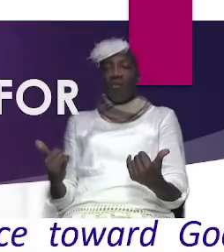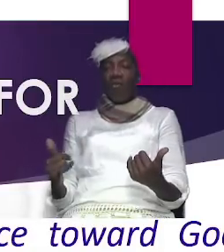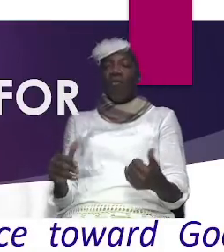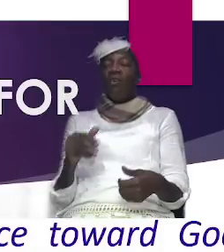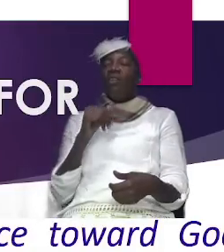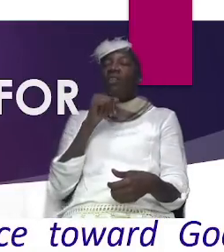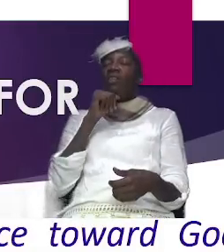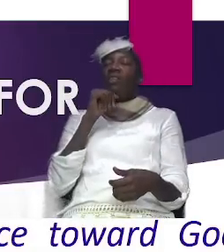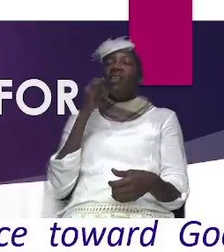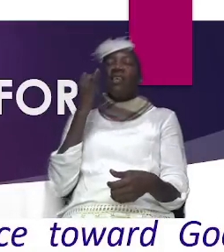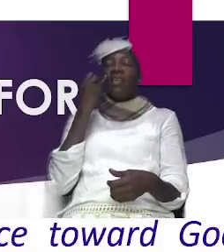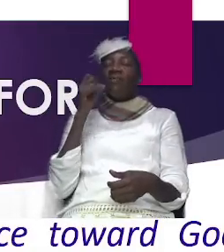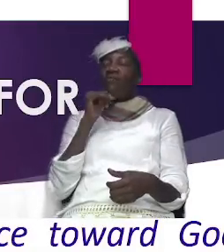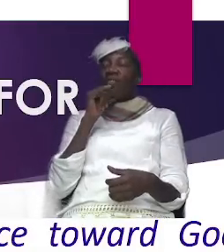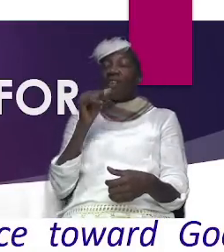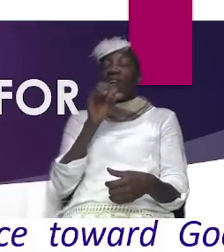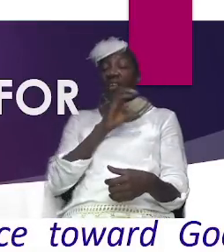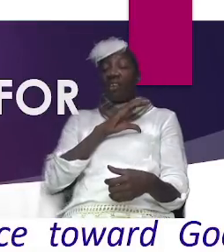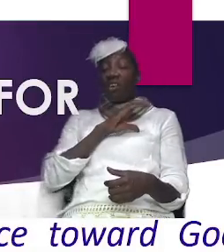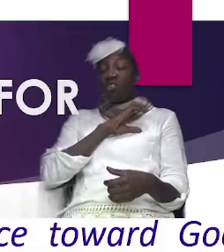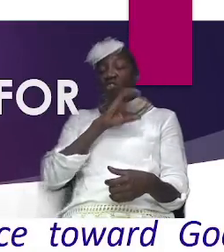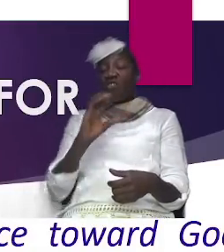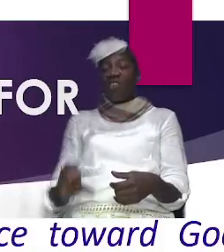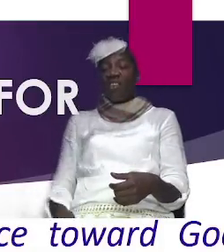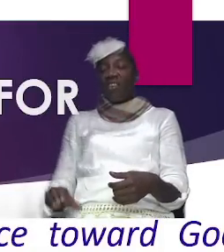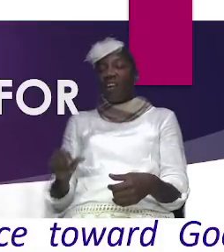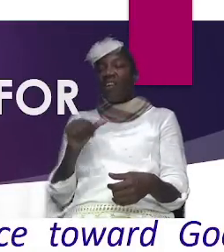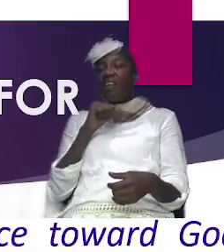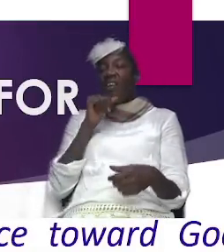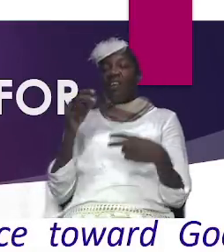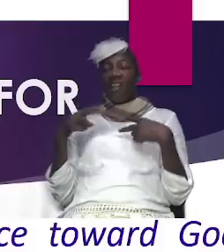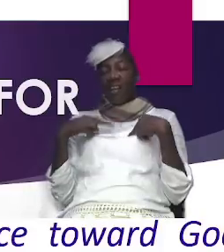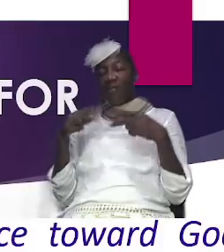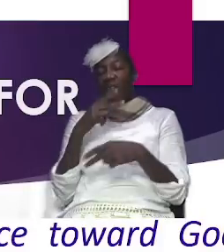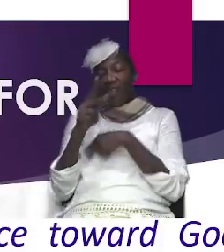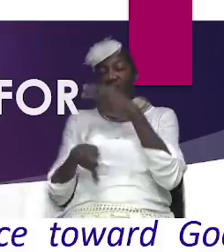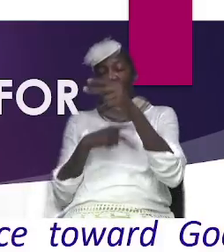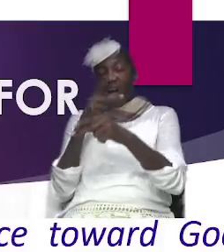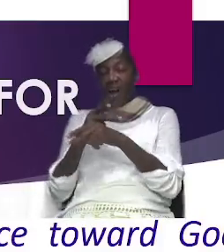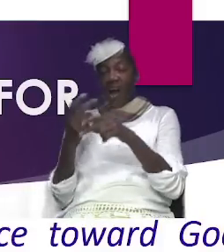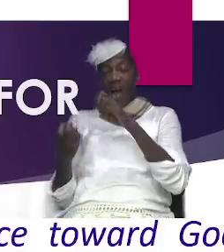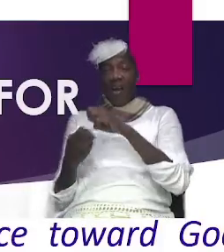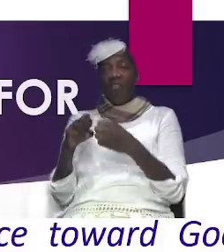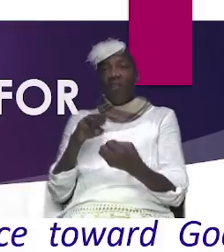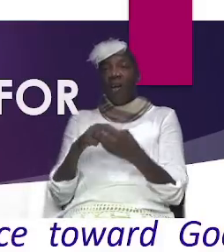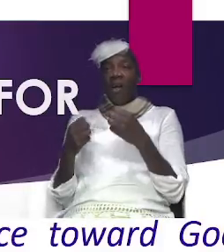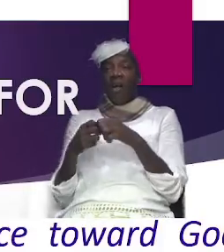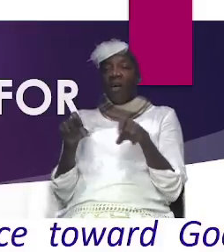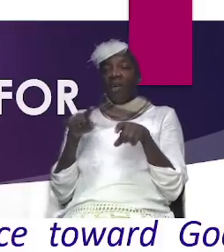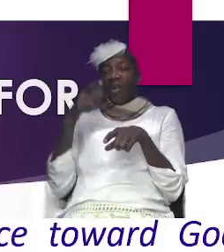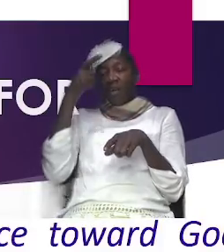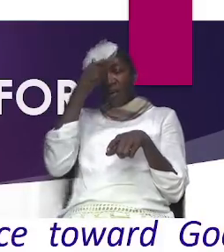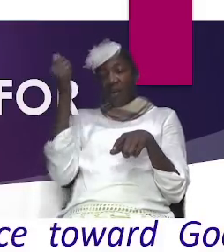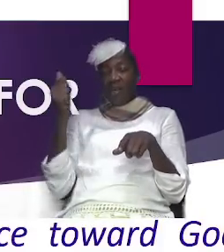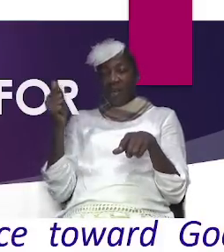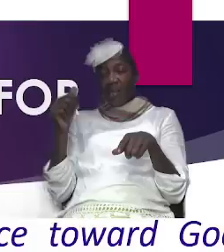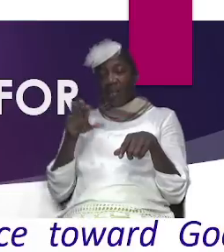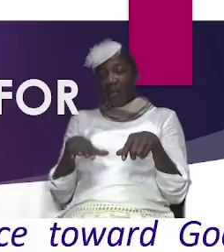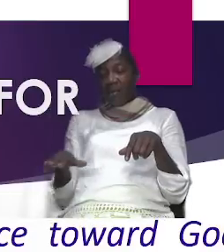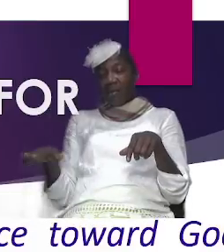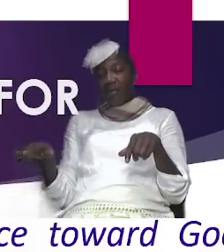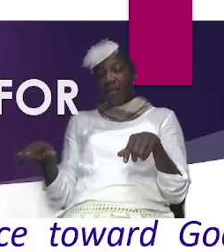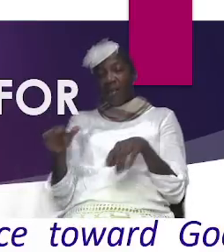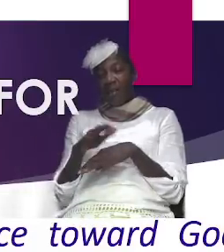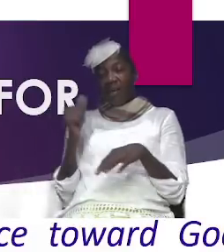a Christian, we would not have this. We would not have this kind of trouble. But because we are a Christian, them call us all